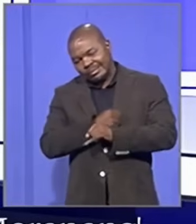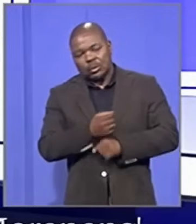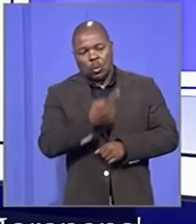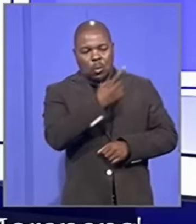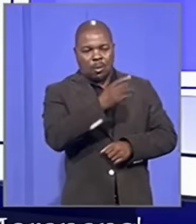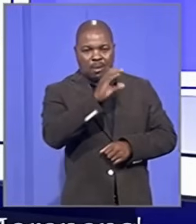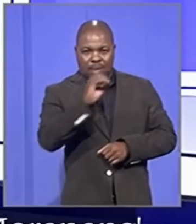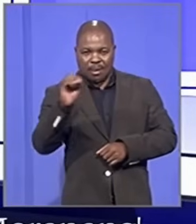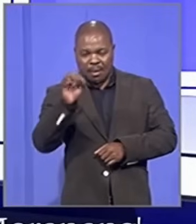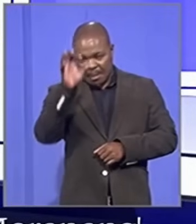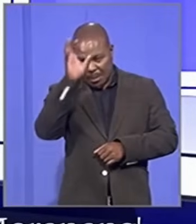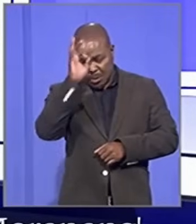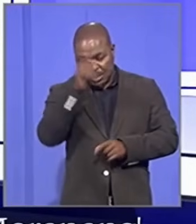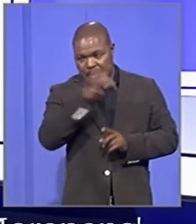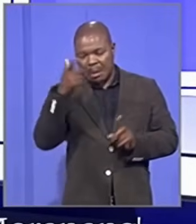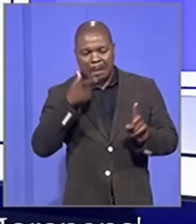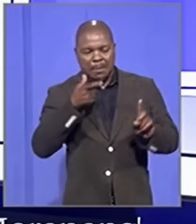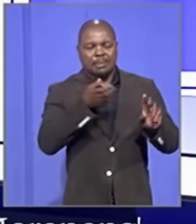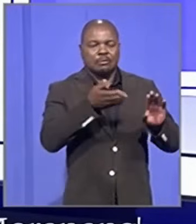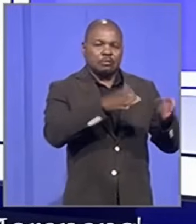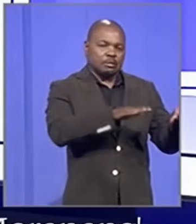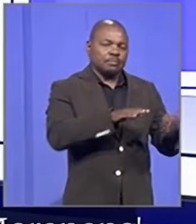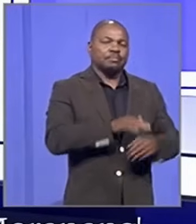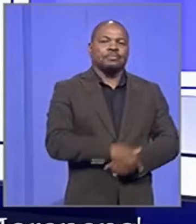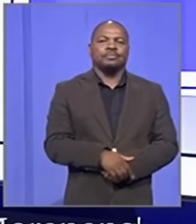a wa lobago maphelo a bona ba le mošomong.